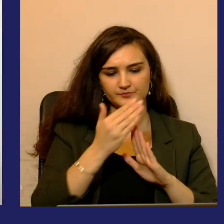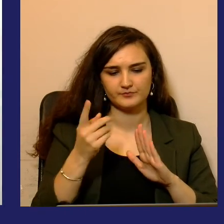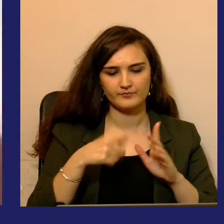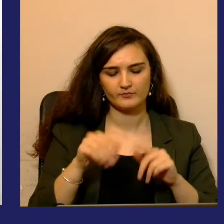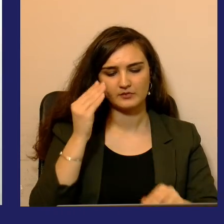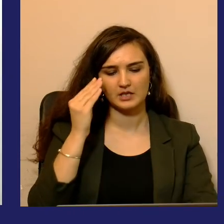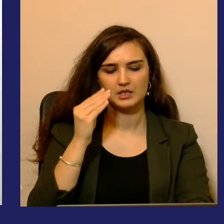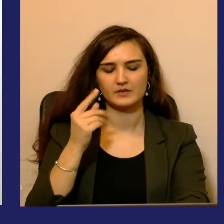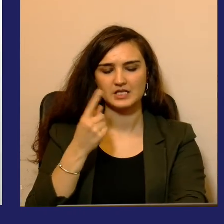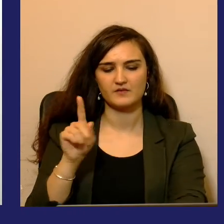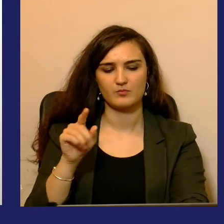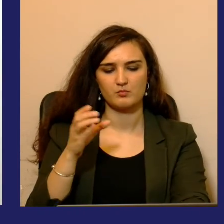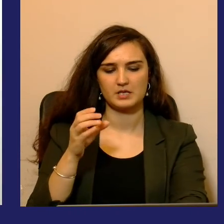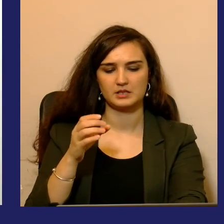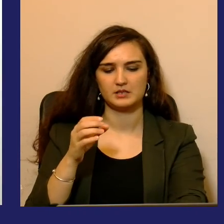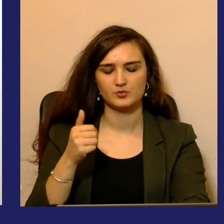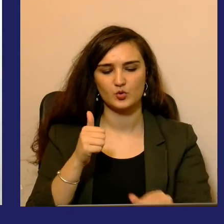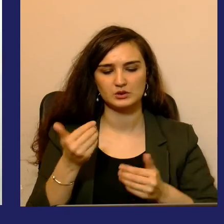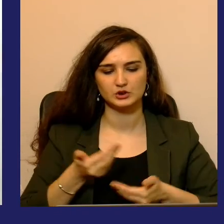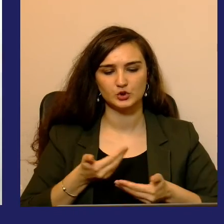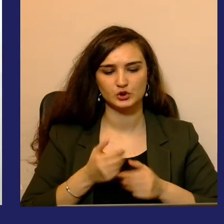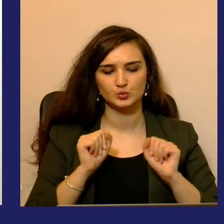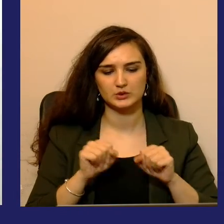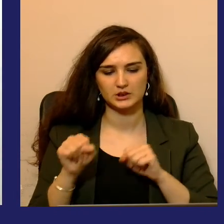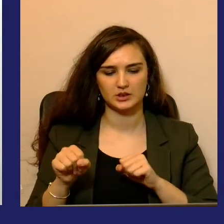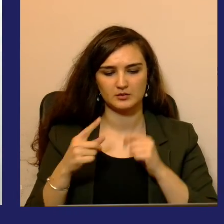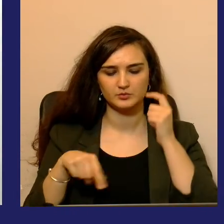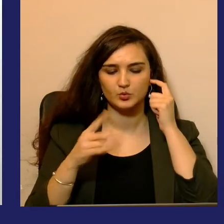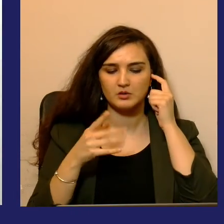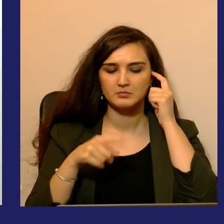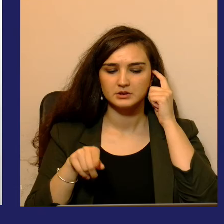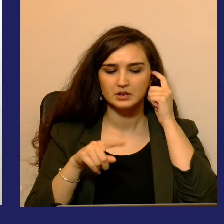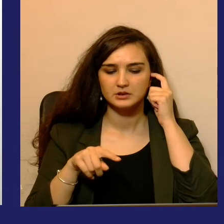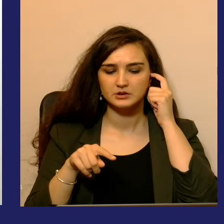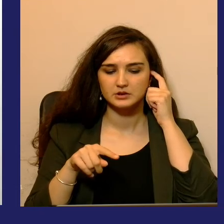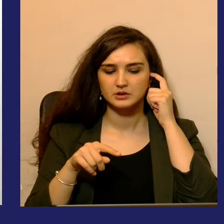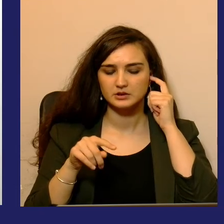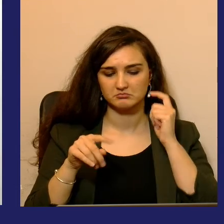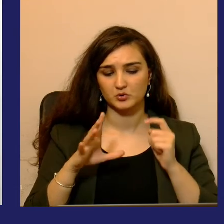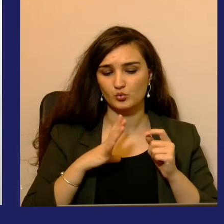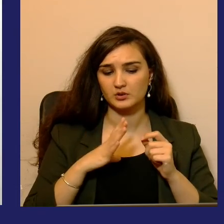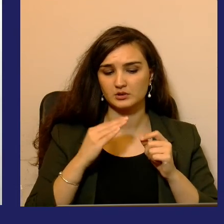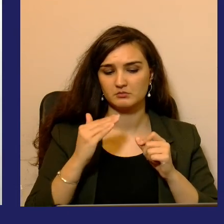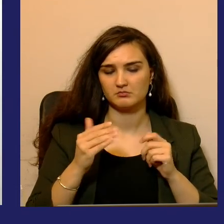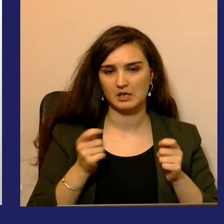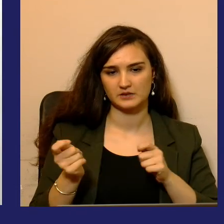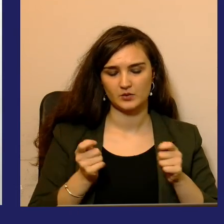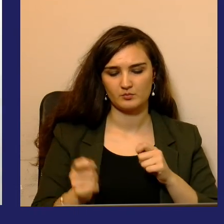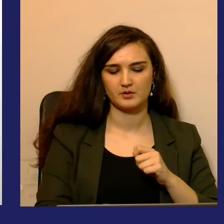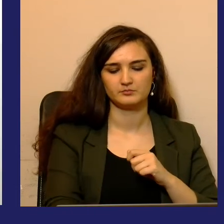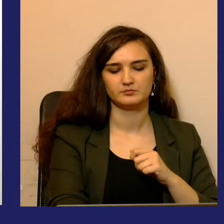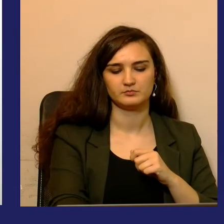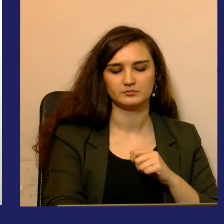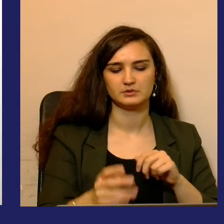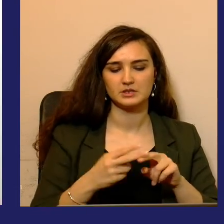like the best transition from an authoritarian government that you can have. And during this, you know, this one period of